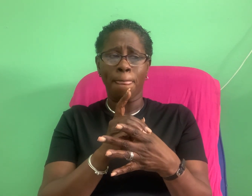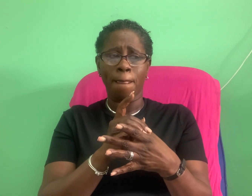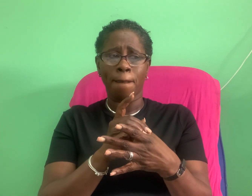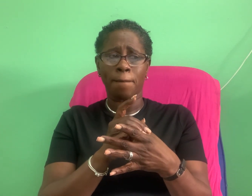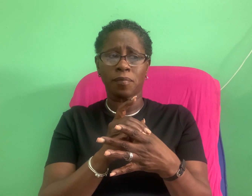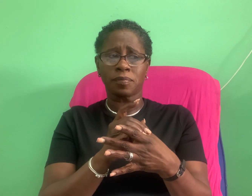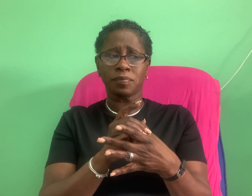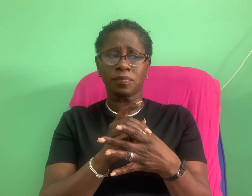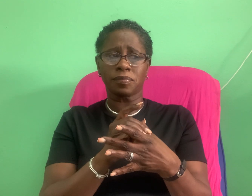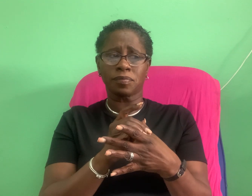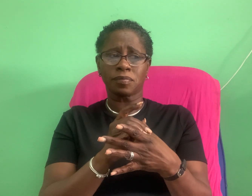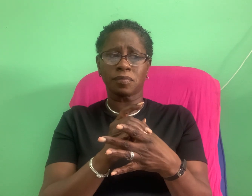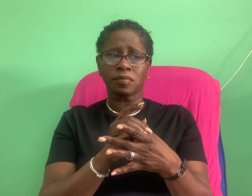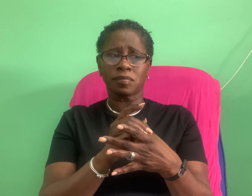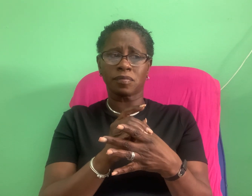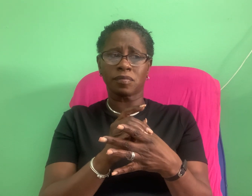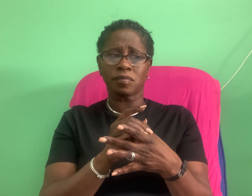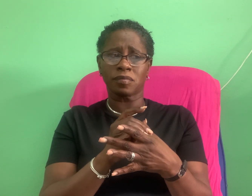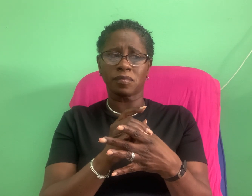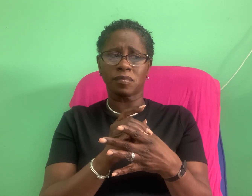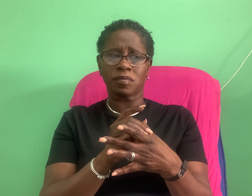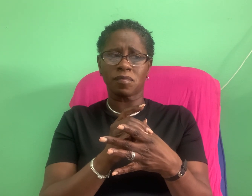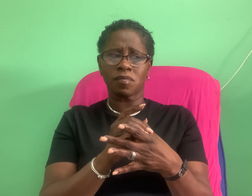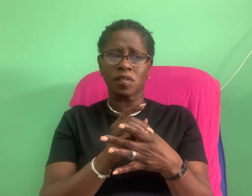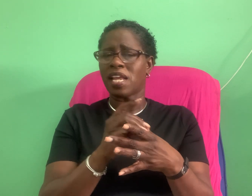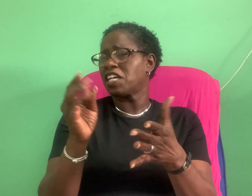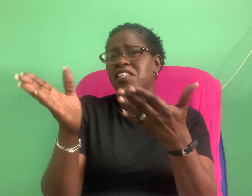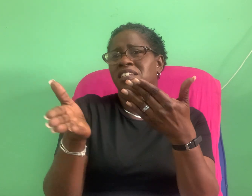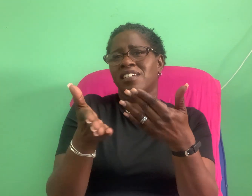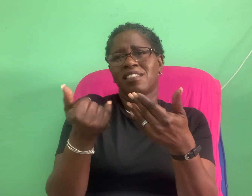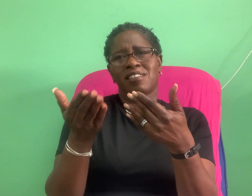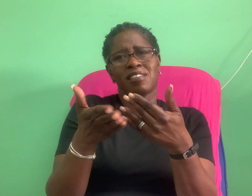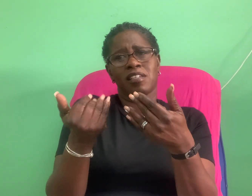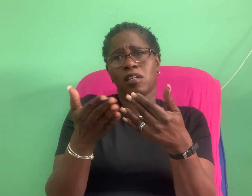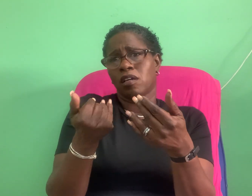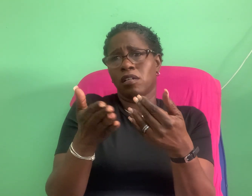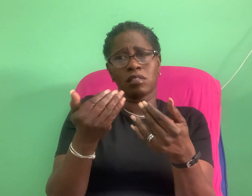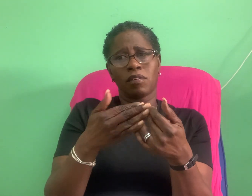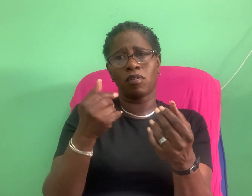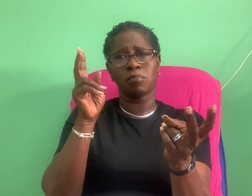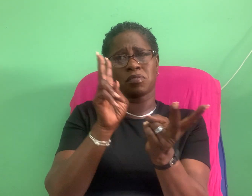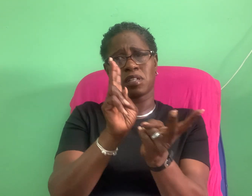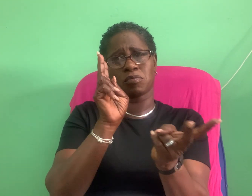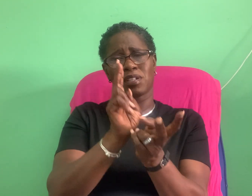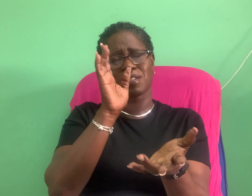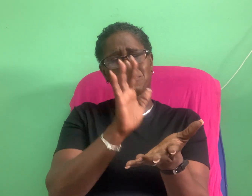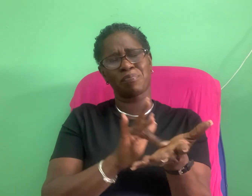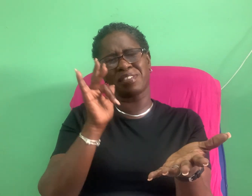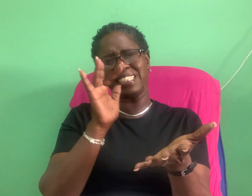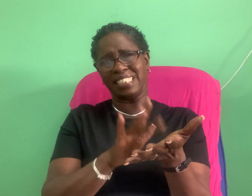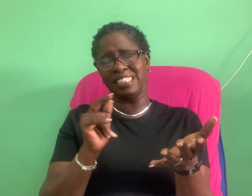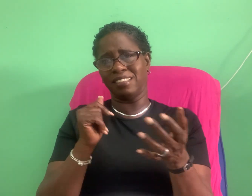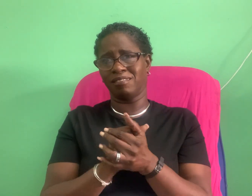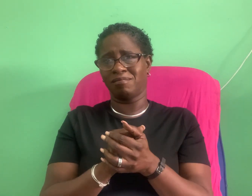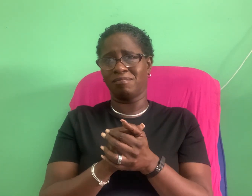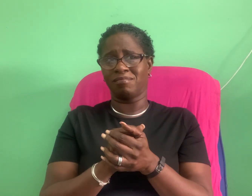of disabilities that kind of fall into those categories were much more likely to undergo sexual exploitation, sometimes specifically as a